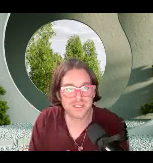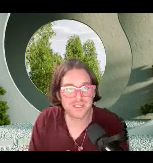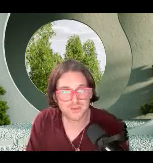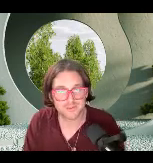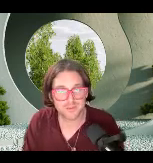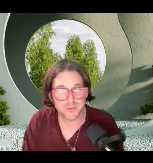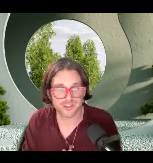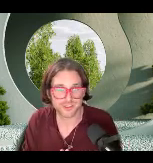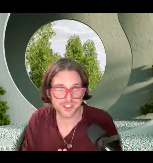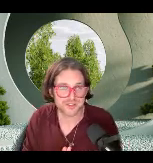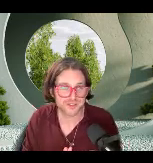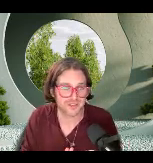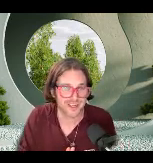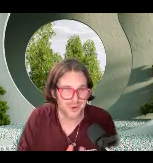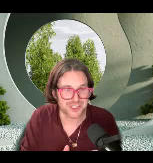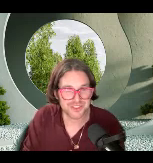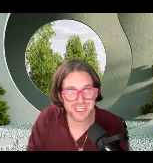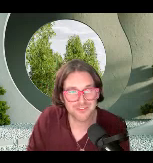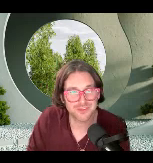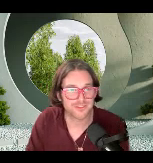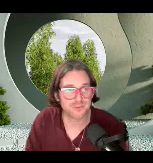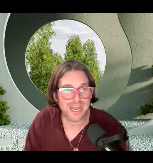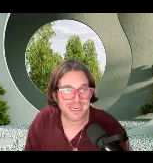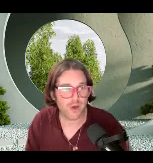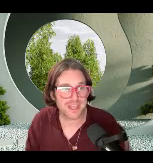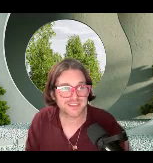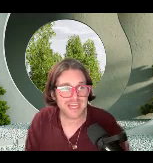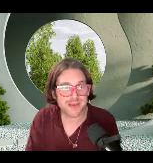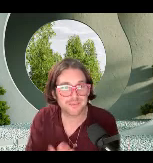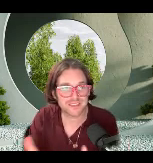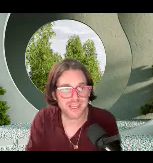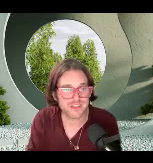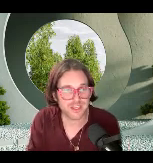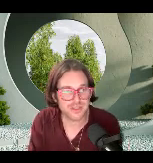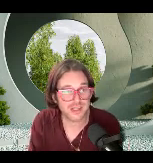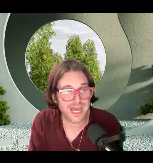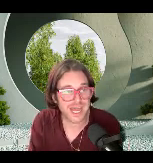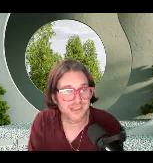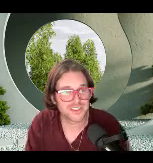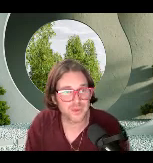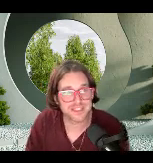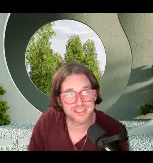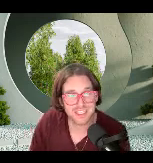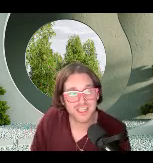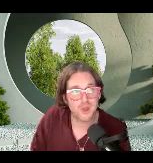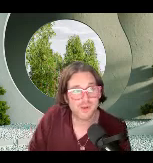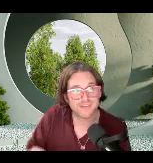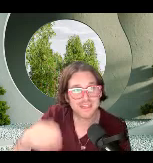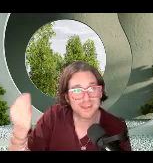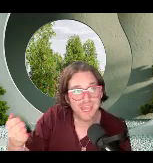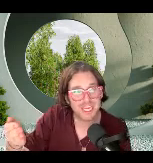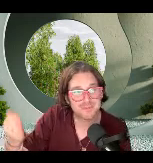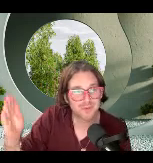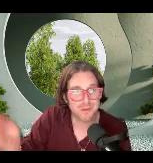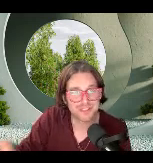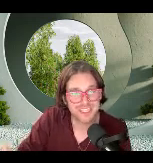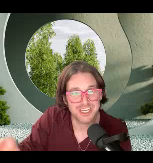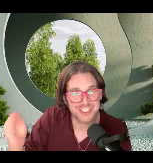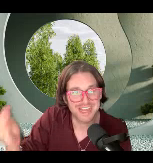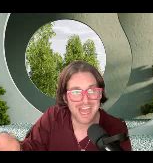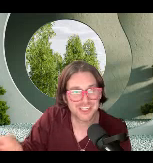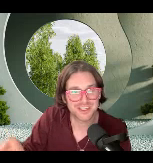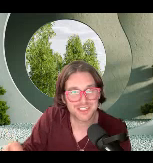we can do to support our learners. What you're seeing in front of you right now is that complete set of the UDL guidelines. We can see we've got the